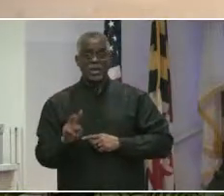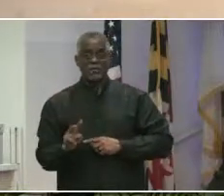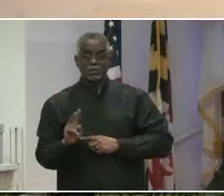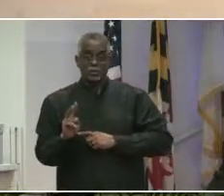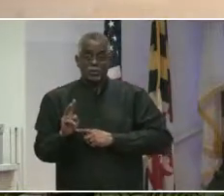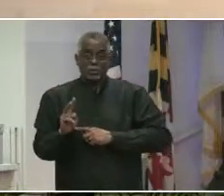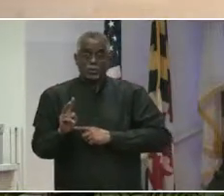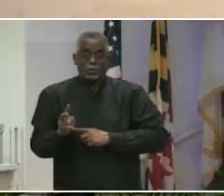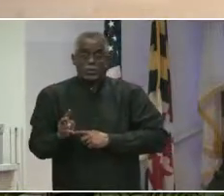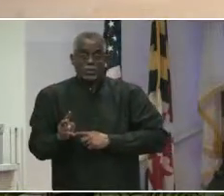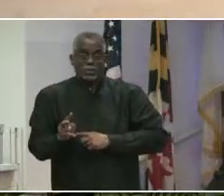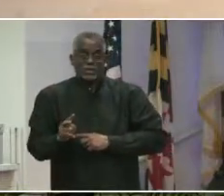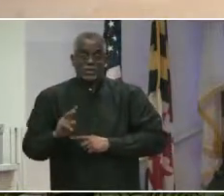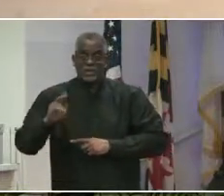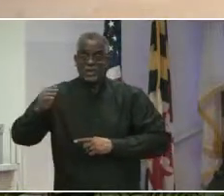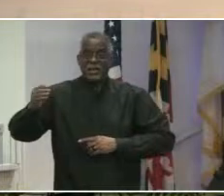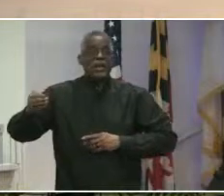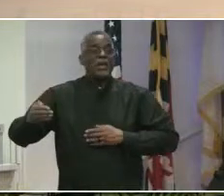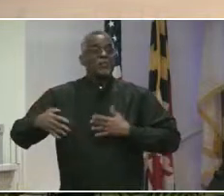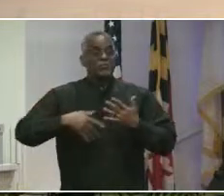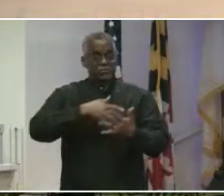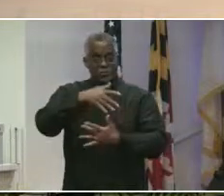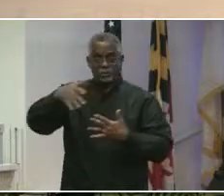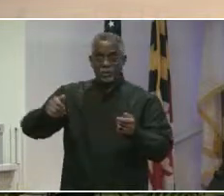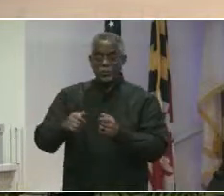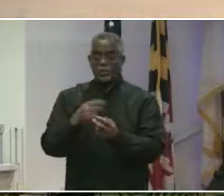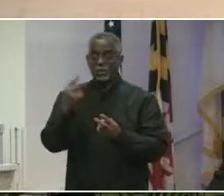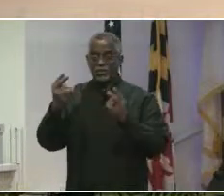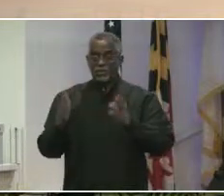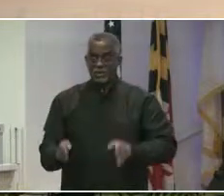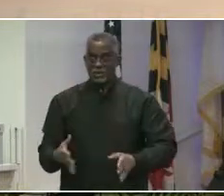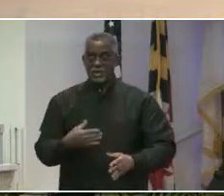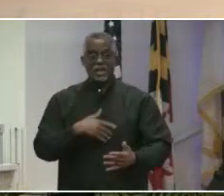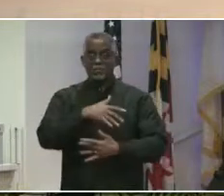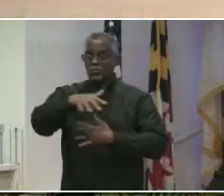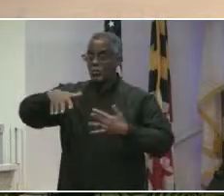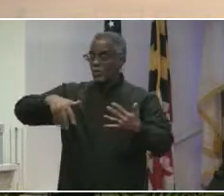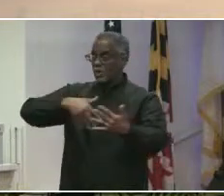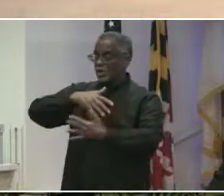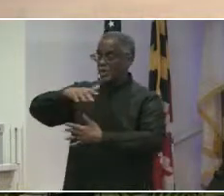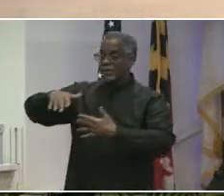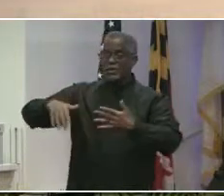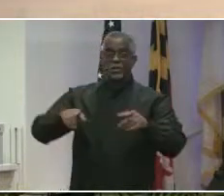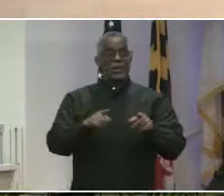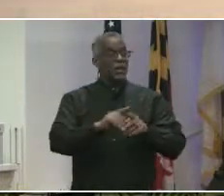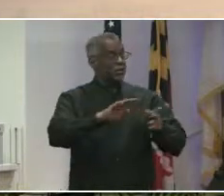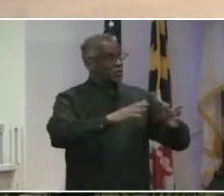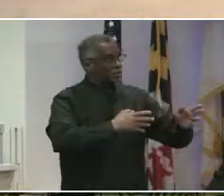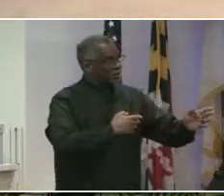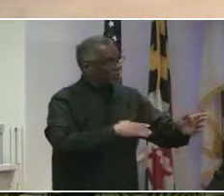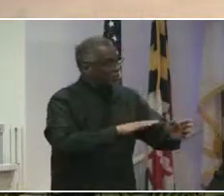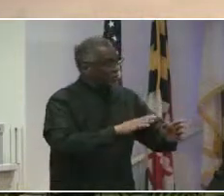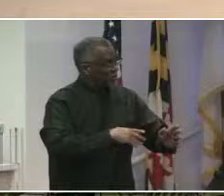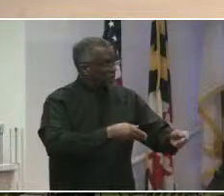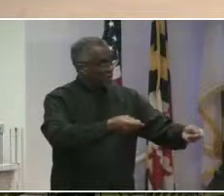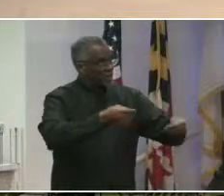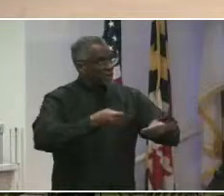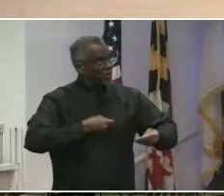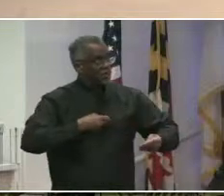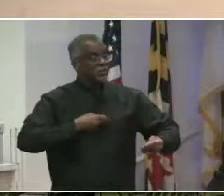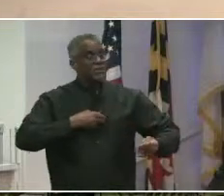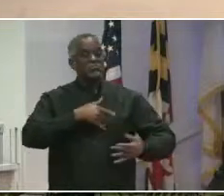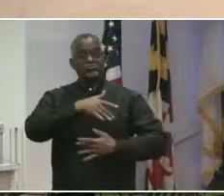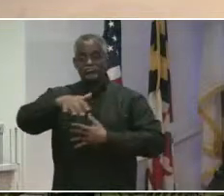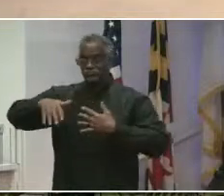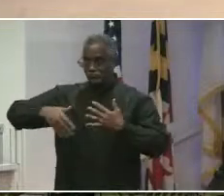2 minutes max and greet our visitors and each other, amen? As our musicians give us some greeting music,